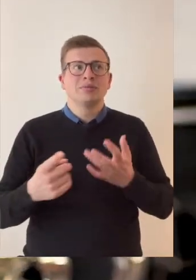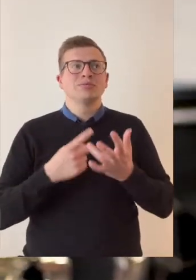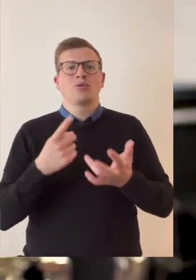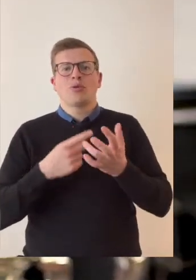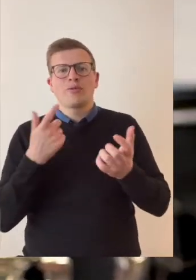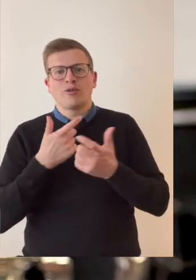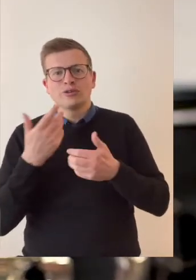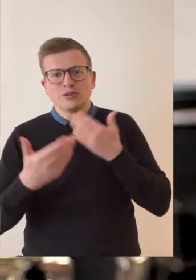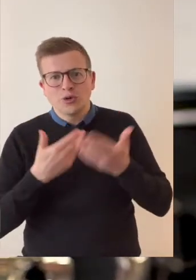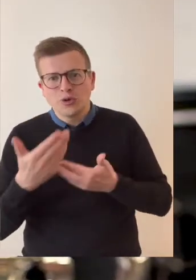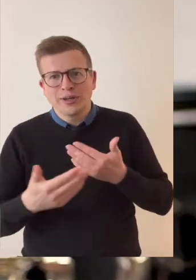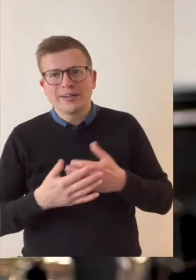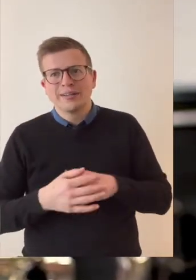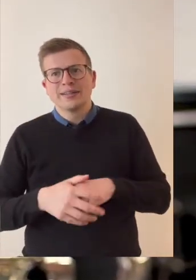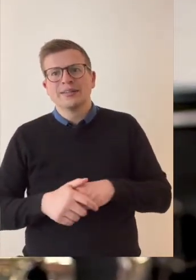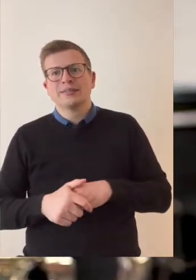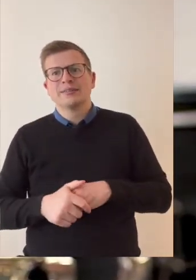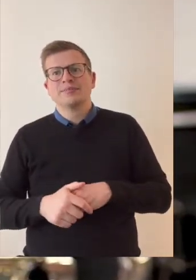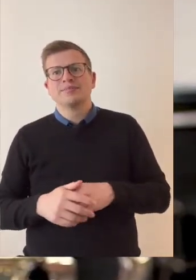story.